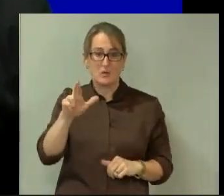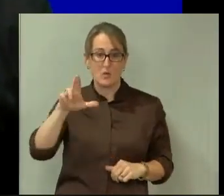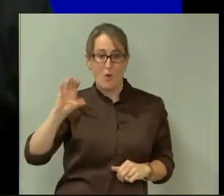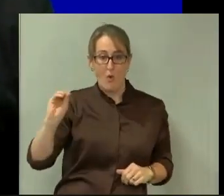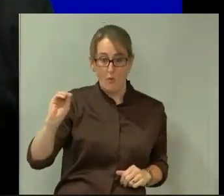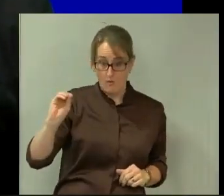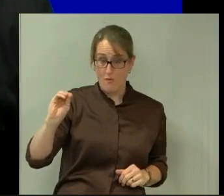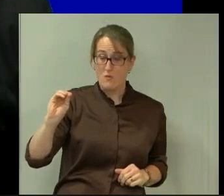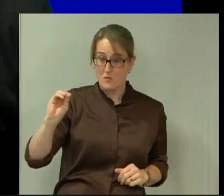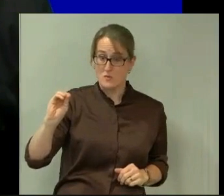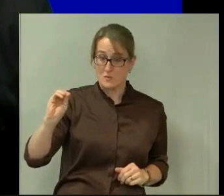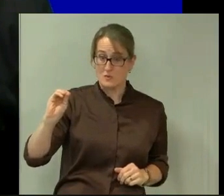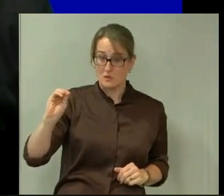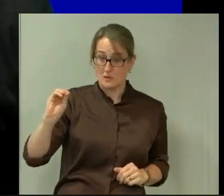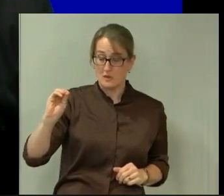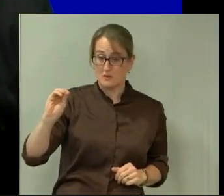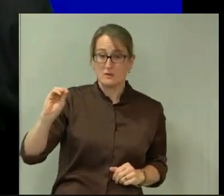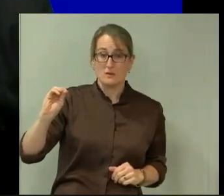all